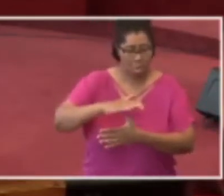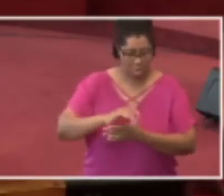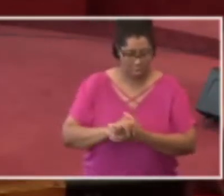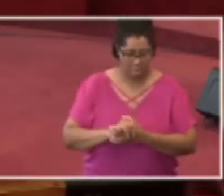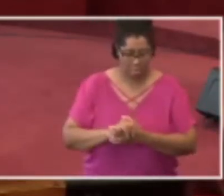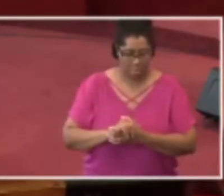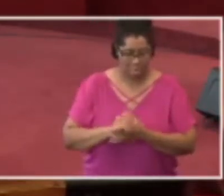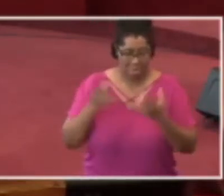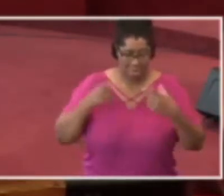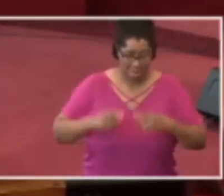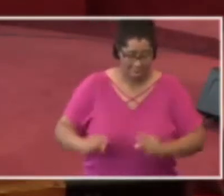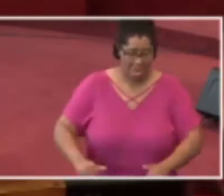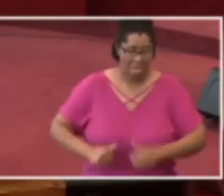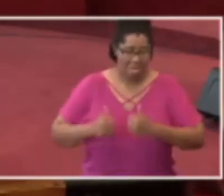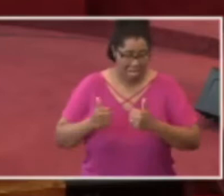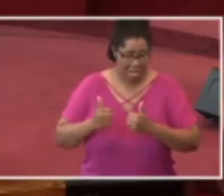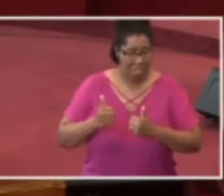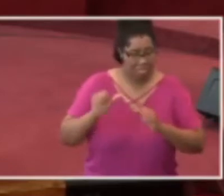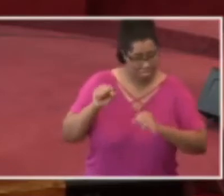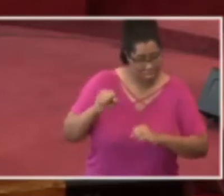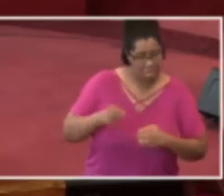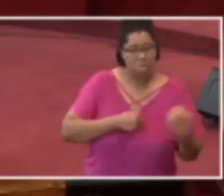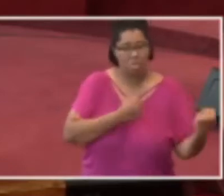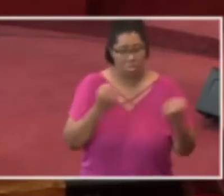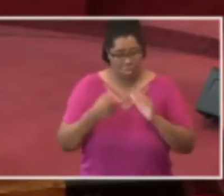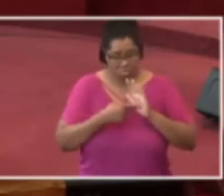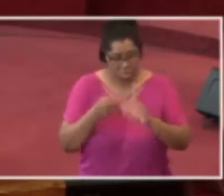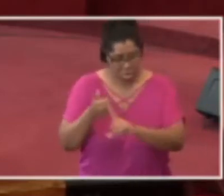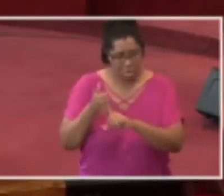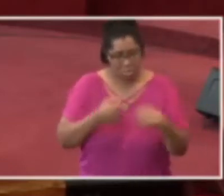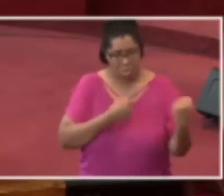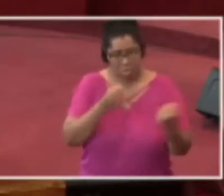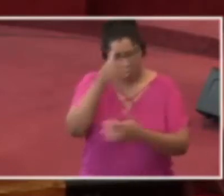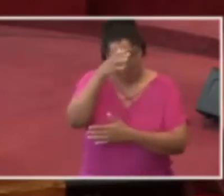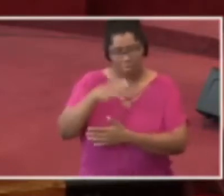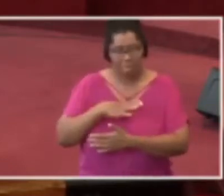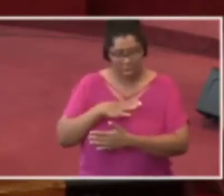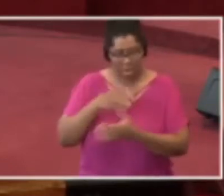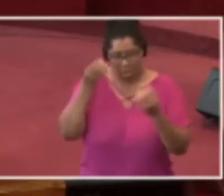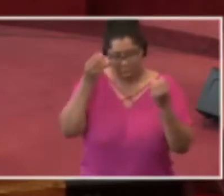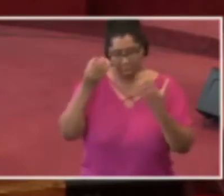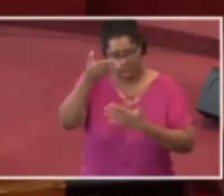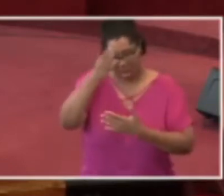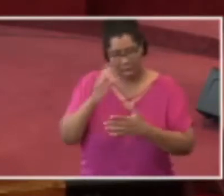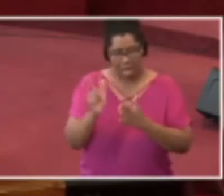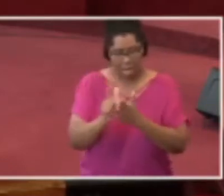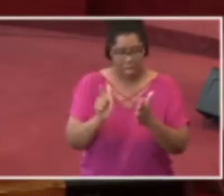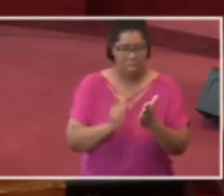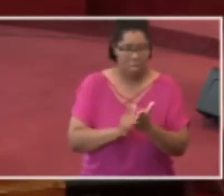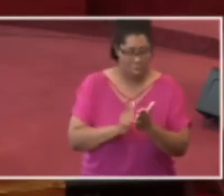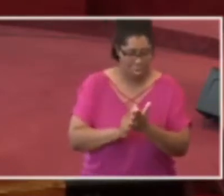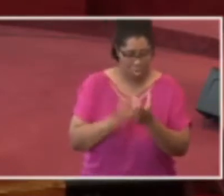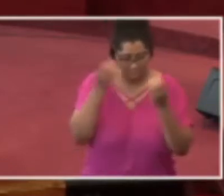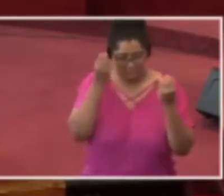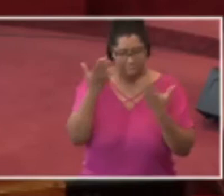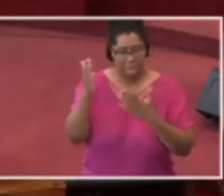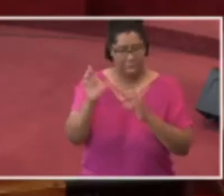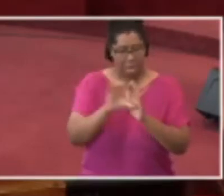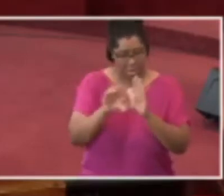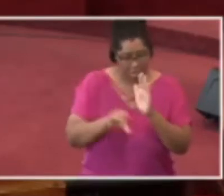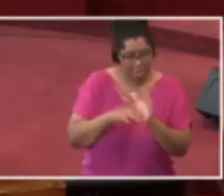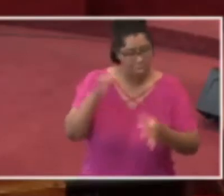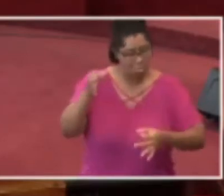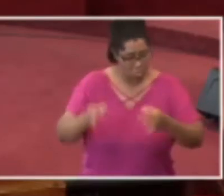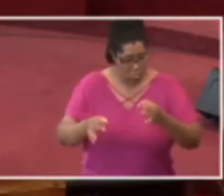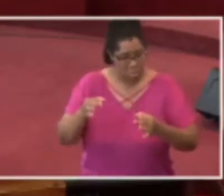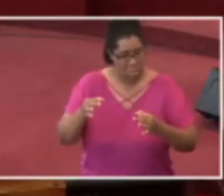the earth. Be strong. Show yourself a man. Keep the charge of the Lord. Walk in his ways. Keep his statutes, his commandments, his judgments,